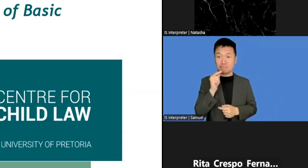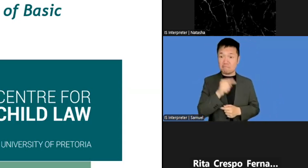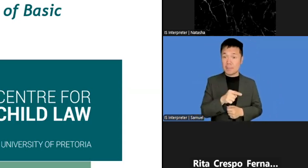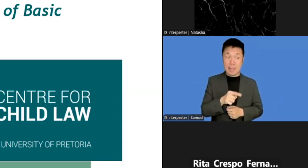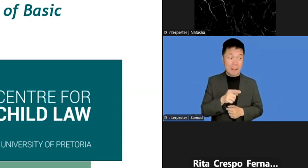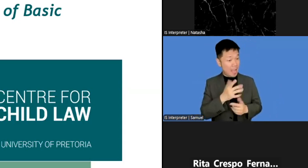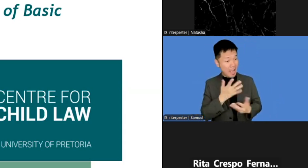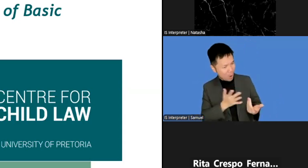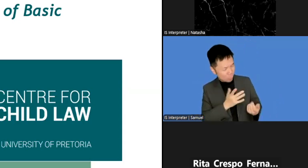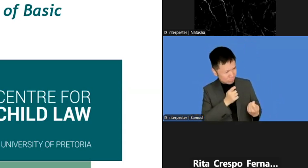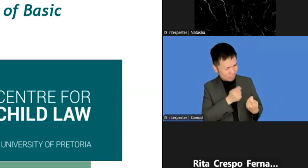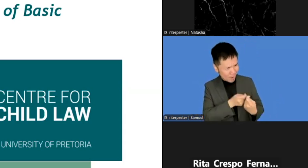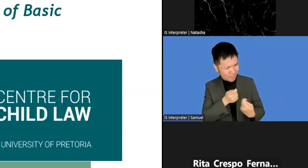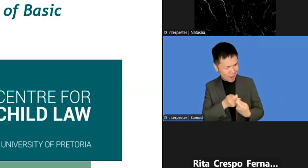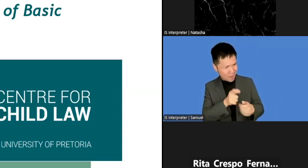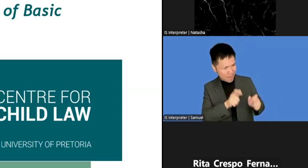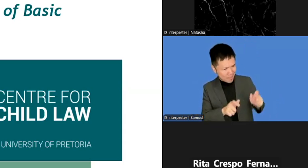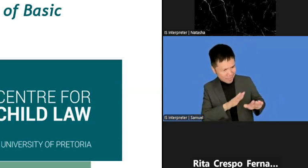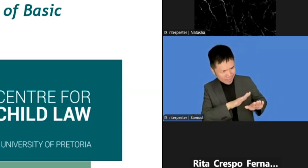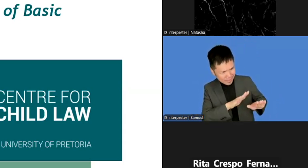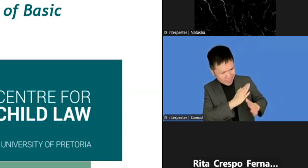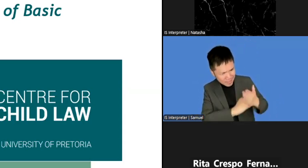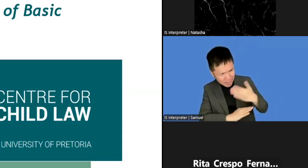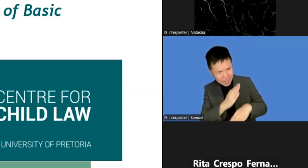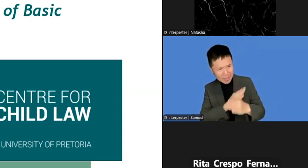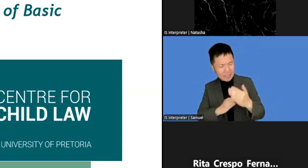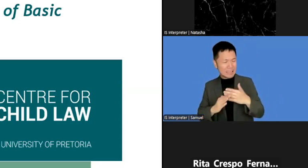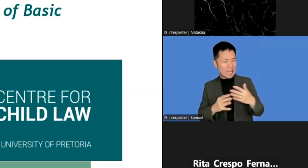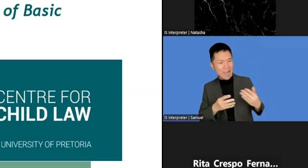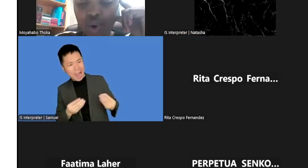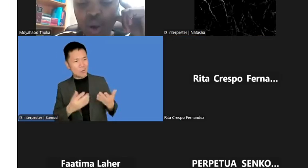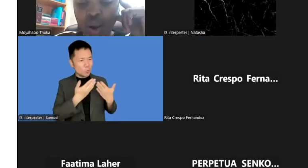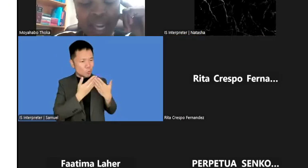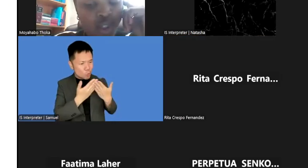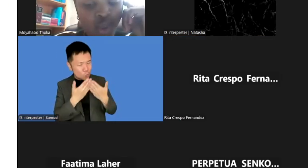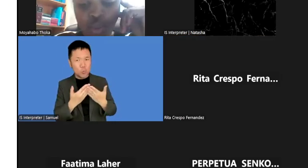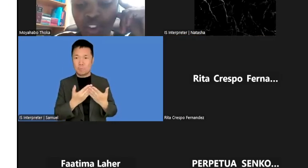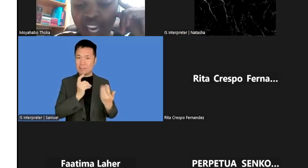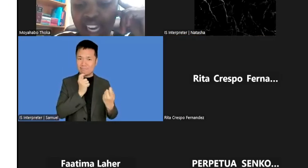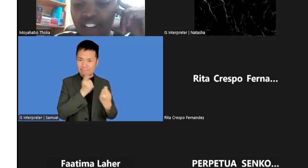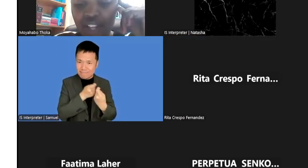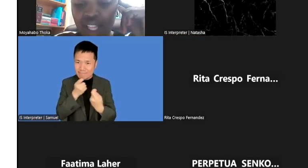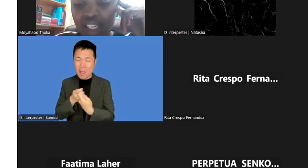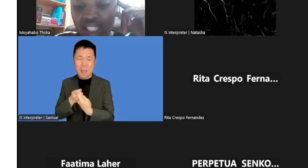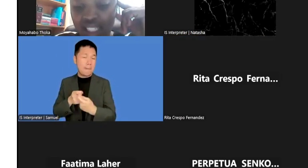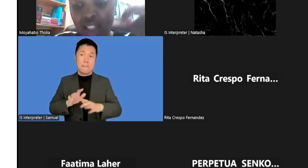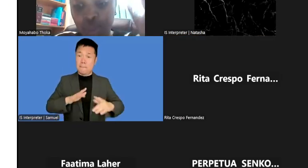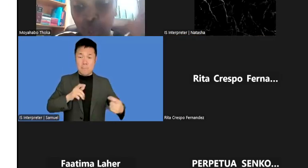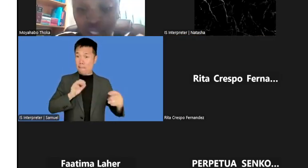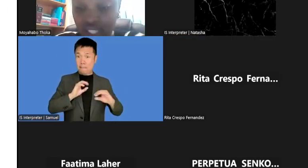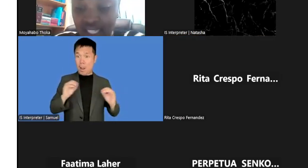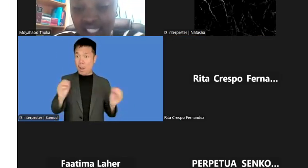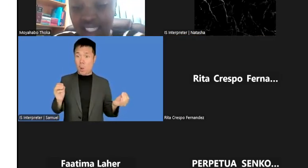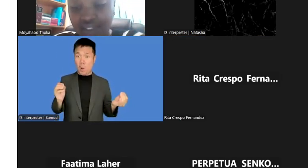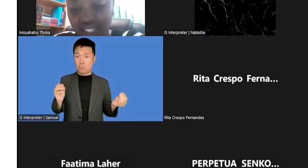with disabilities and was working with provinces to ensure that special schools were adequately provided for, but did not provide any further details